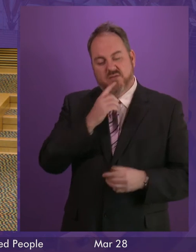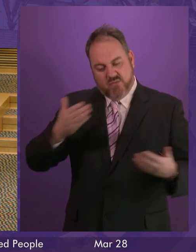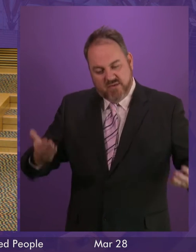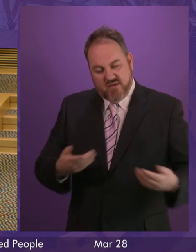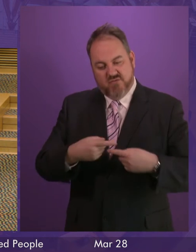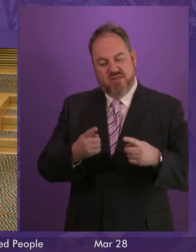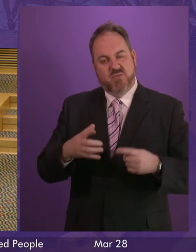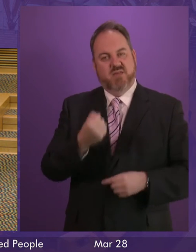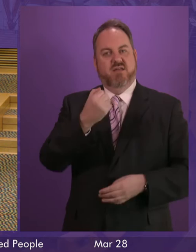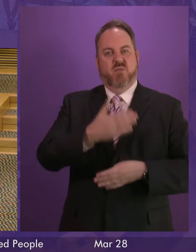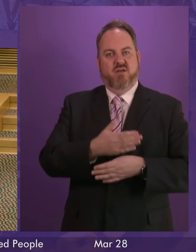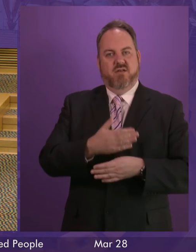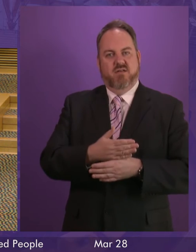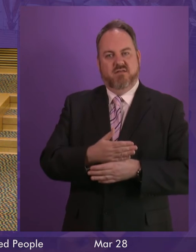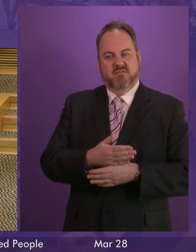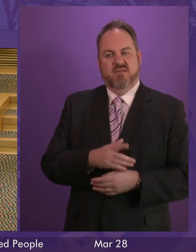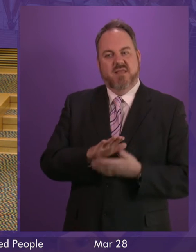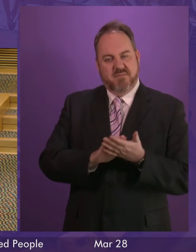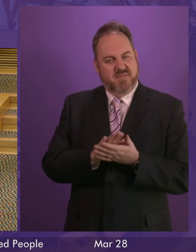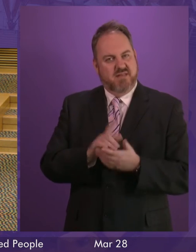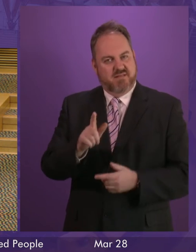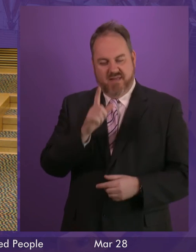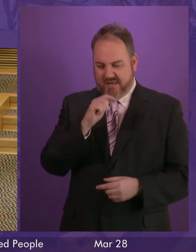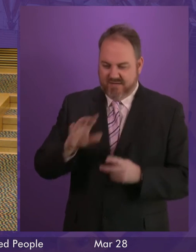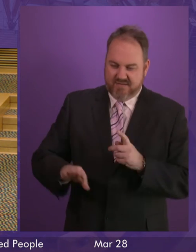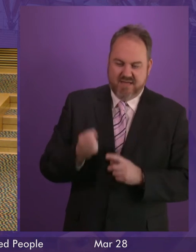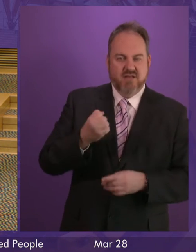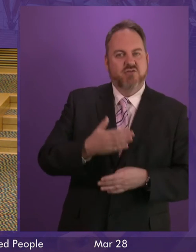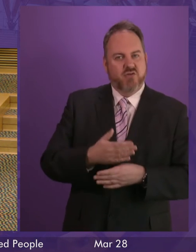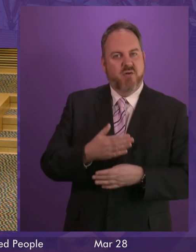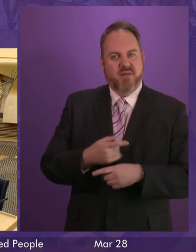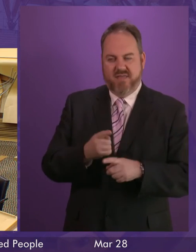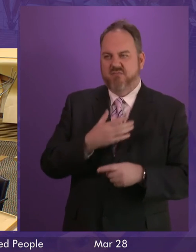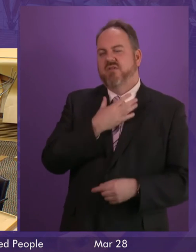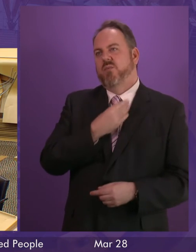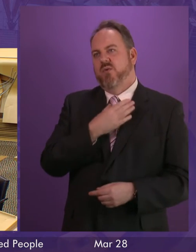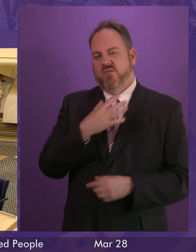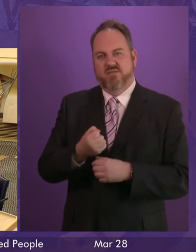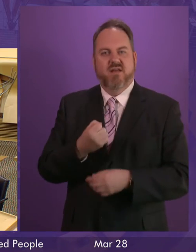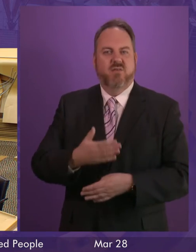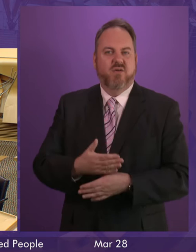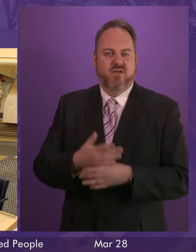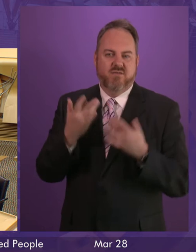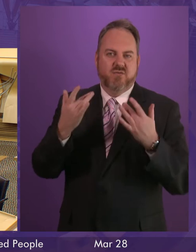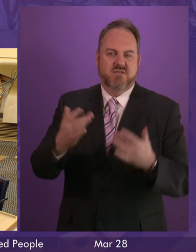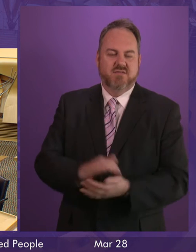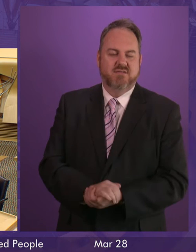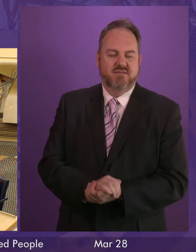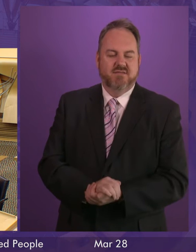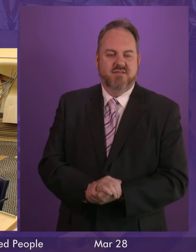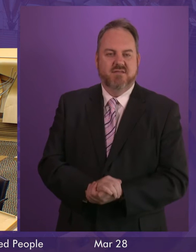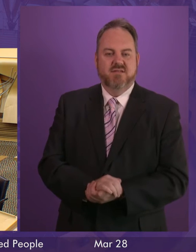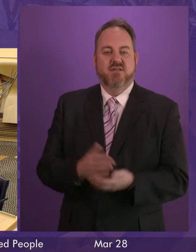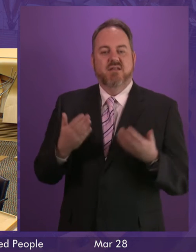their ability to enter that meaningful work that they all so much want. I now want to talk a wee bit about Social Security,